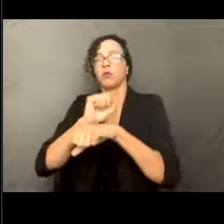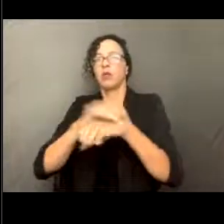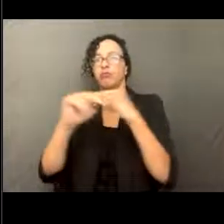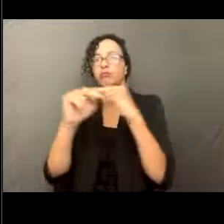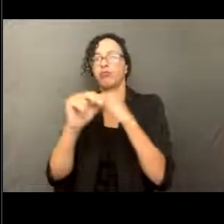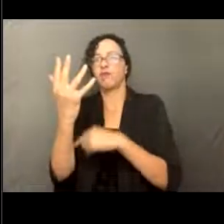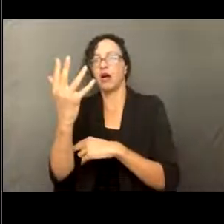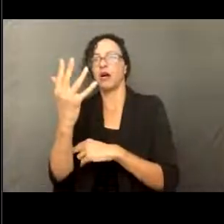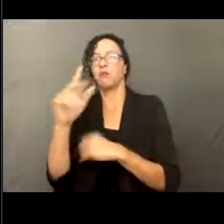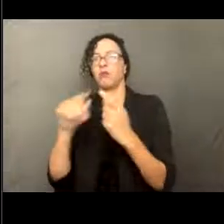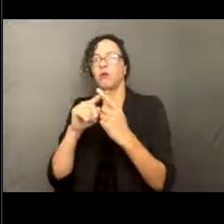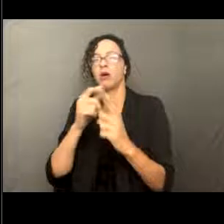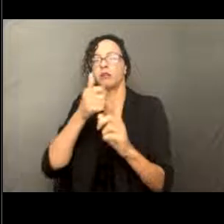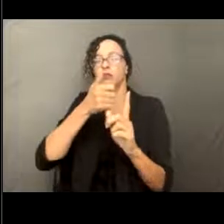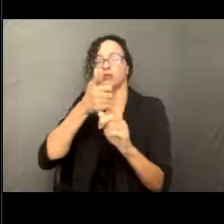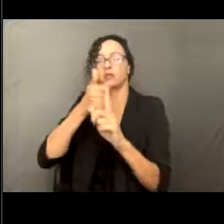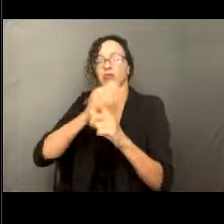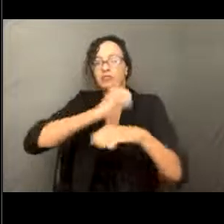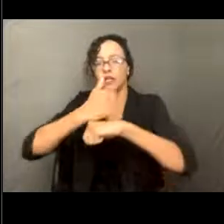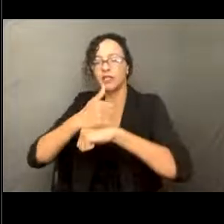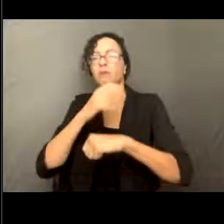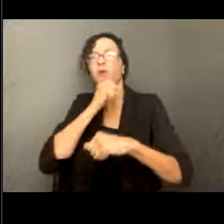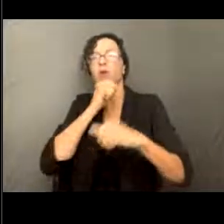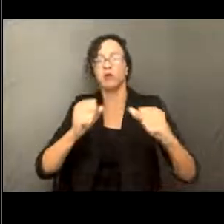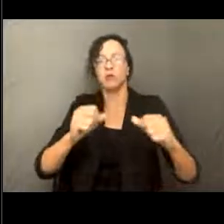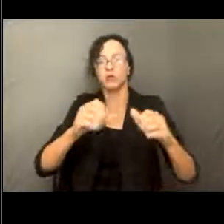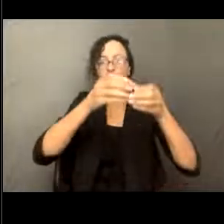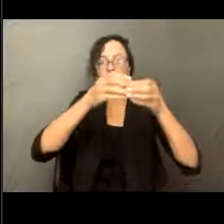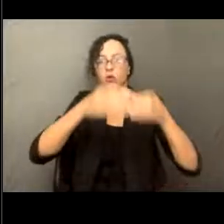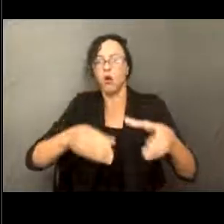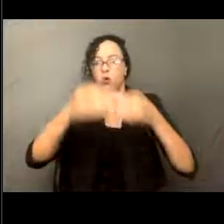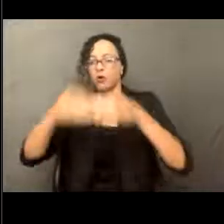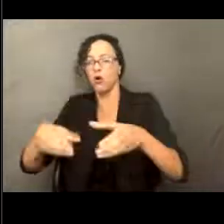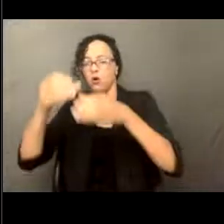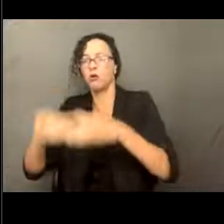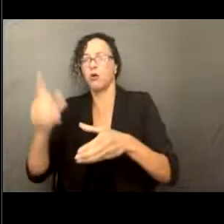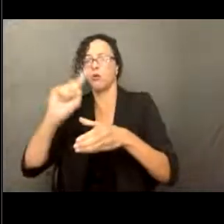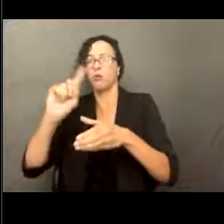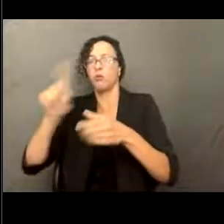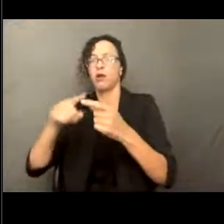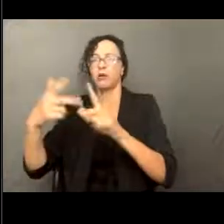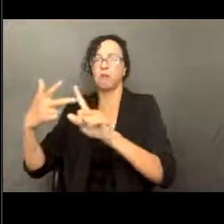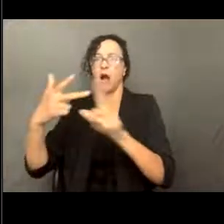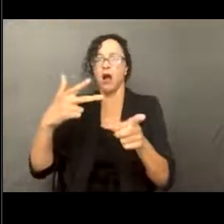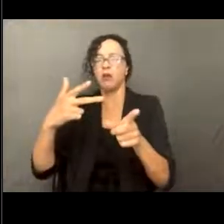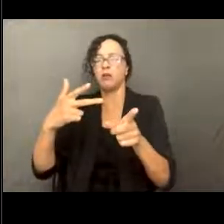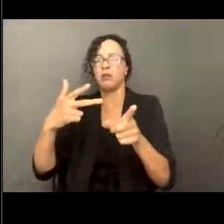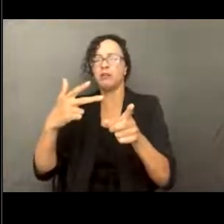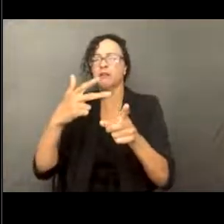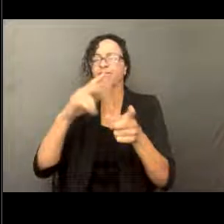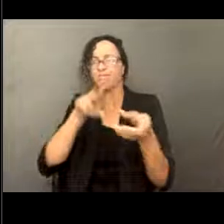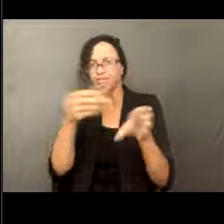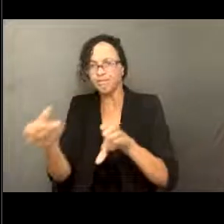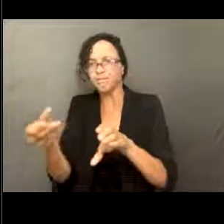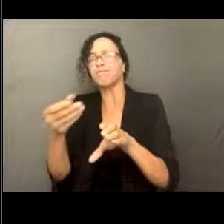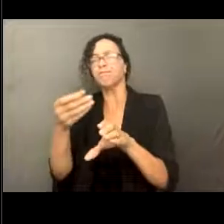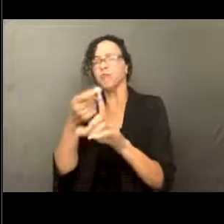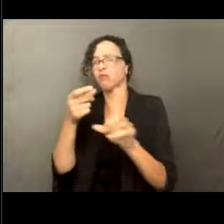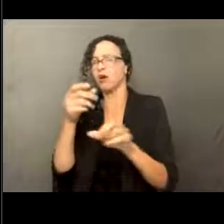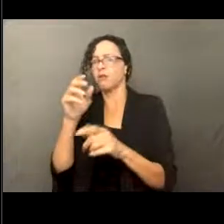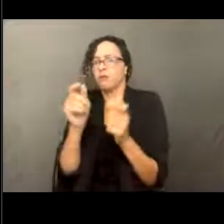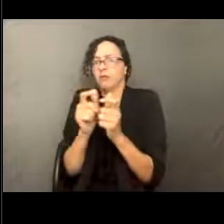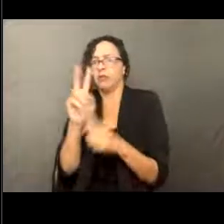cones when she was struck and killed by a minivan that swerved into the work zone. Another worker was injured in this incident. My